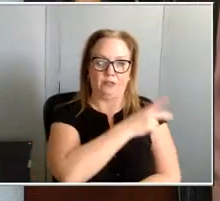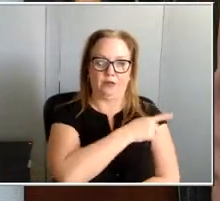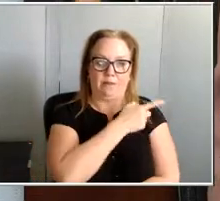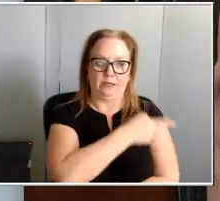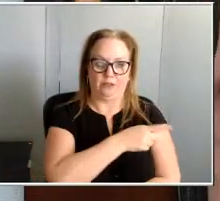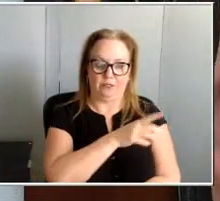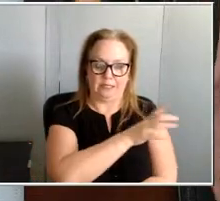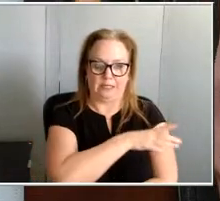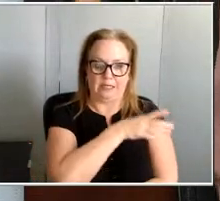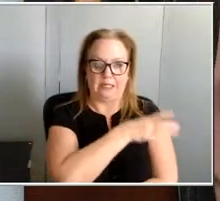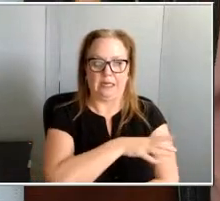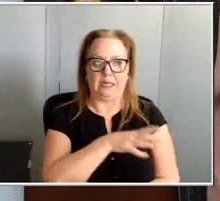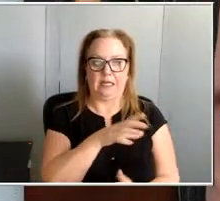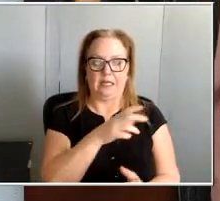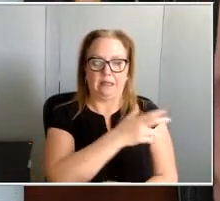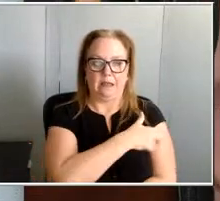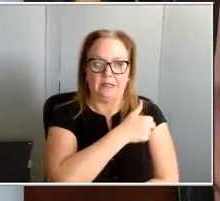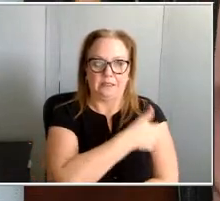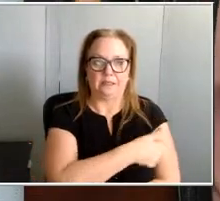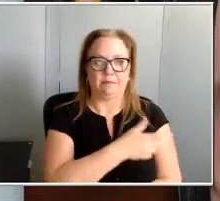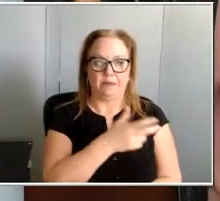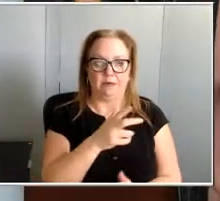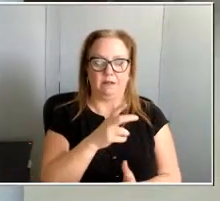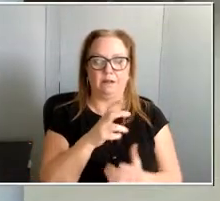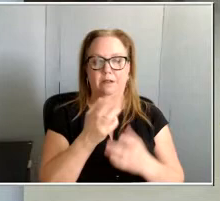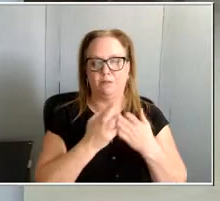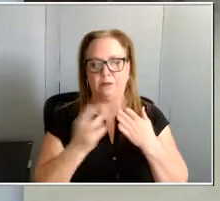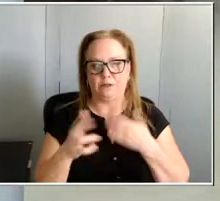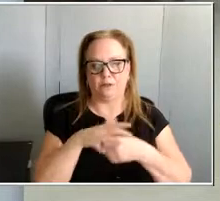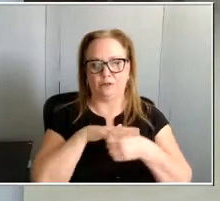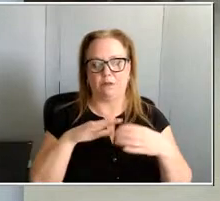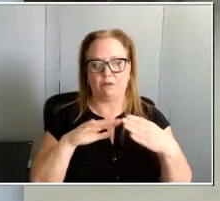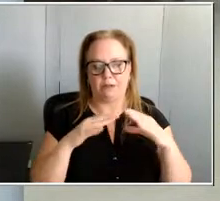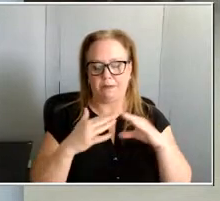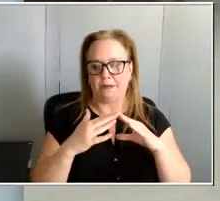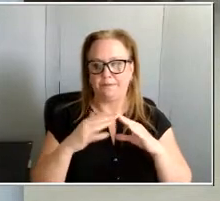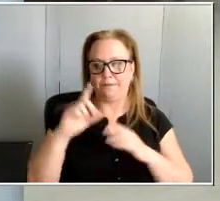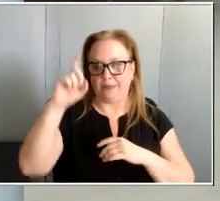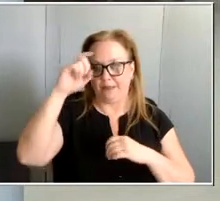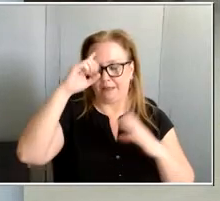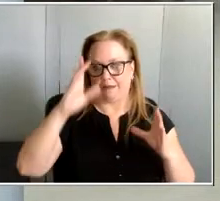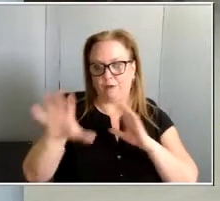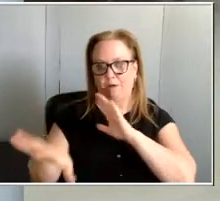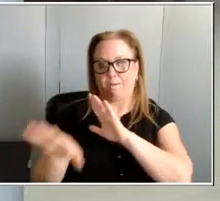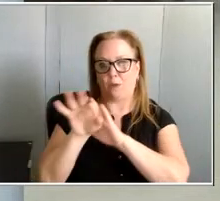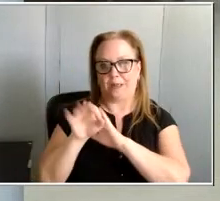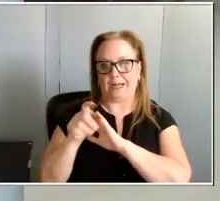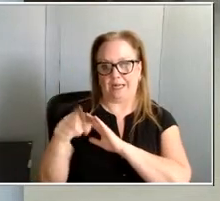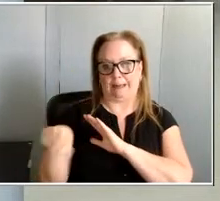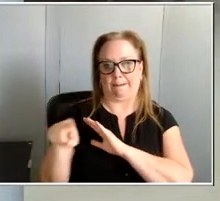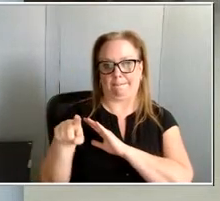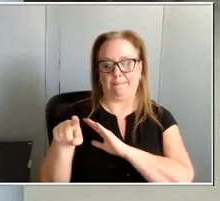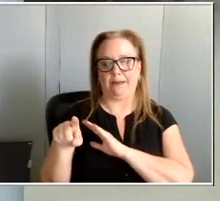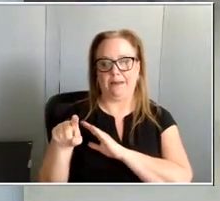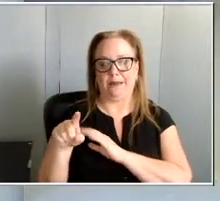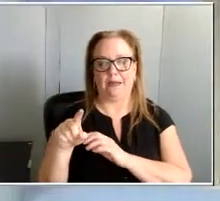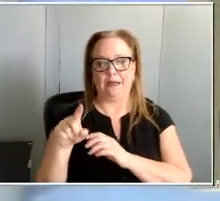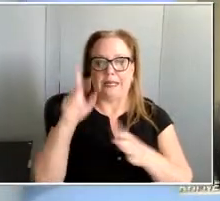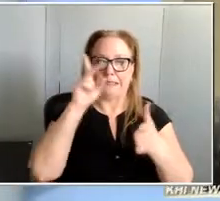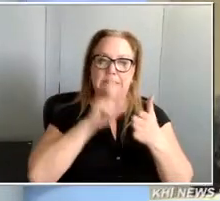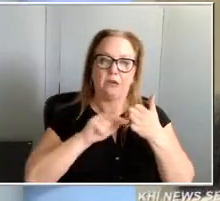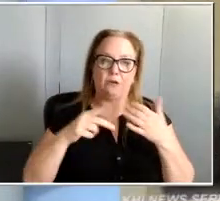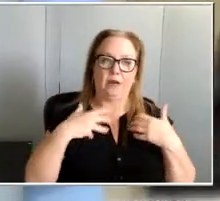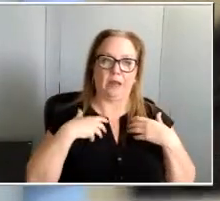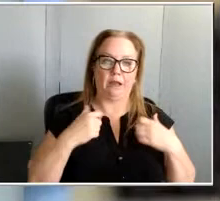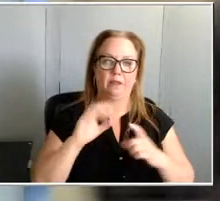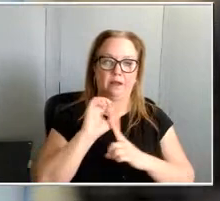in the hospital, being a resource to the local community. The governor appointed him as Secretary of Health and